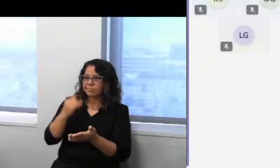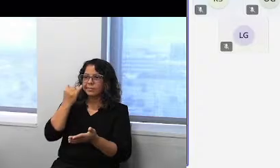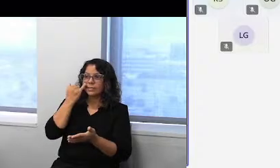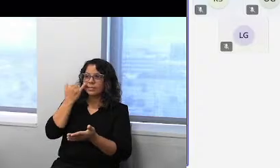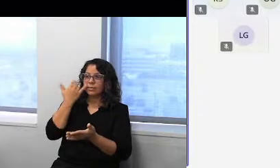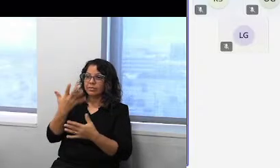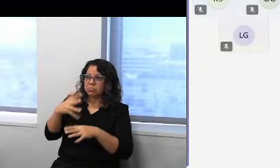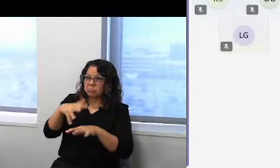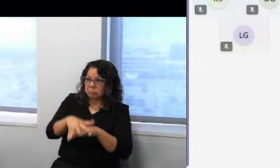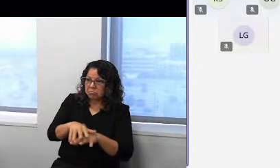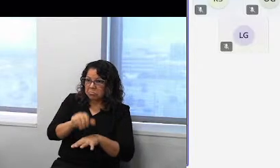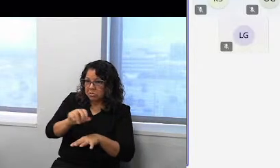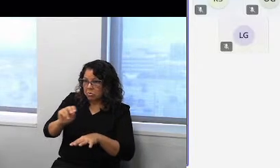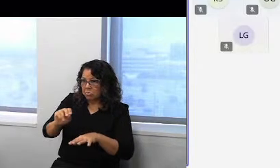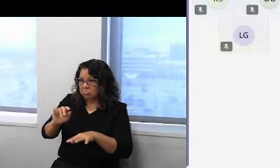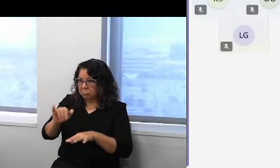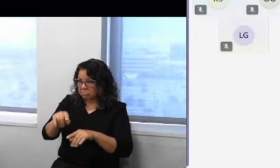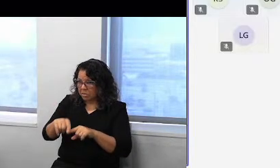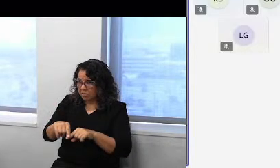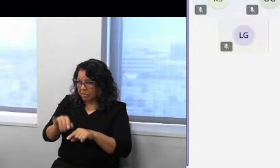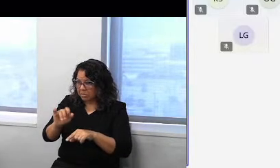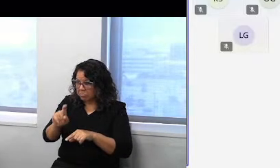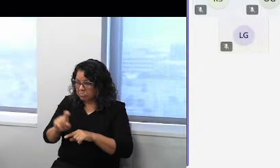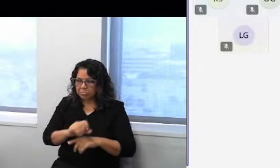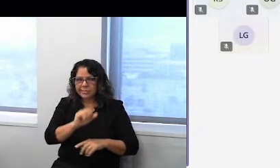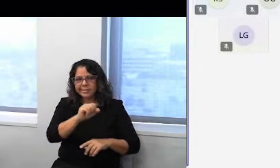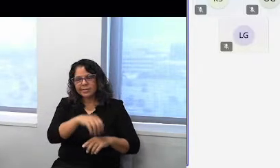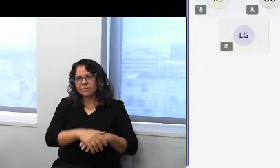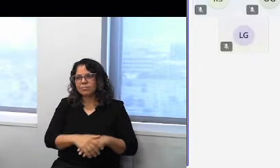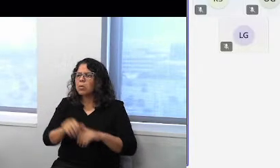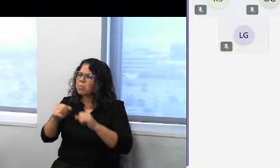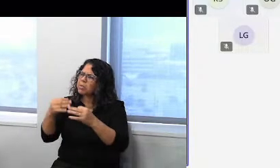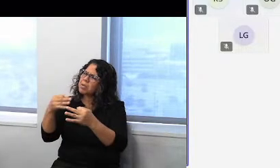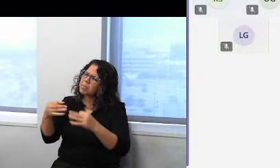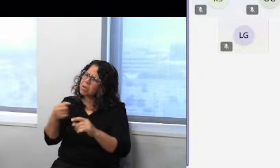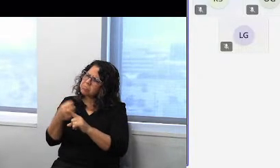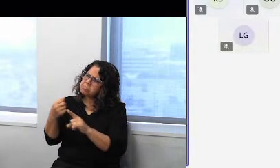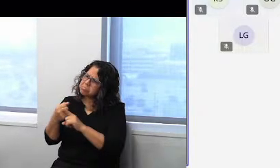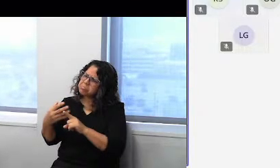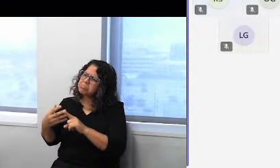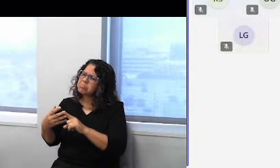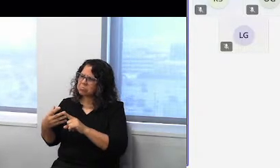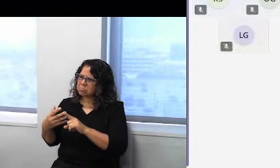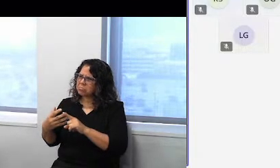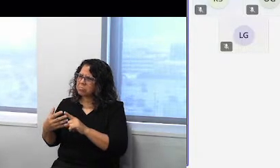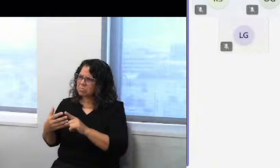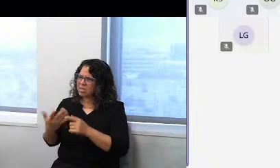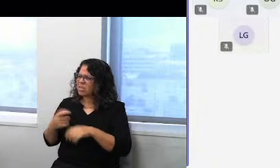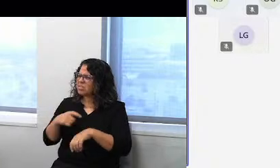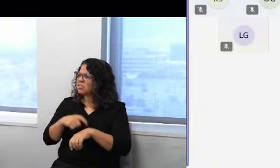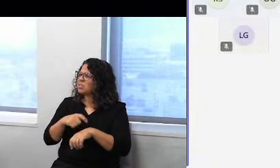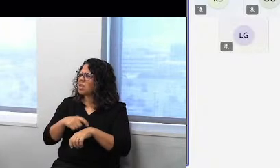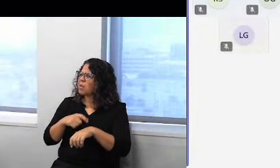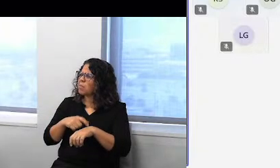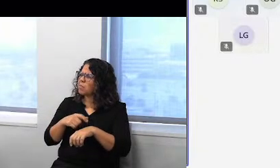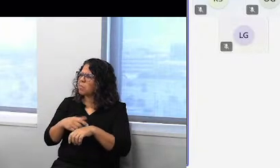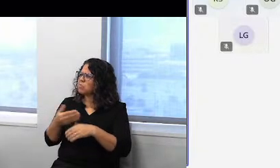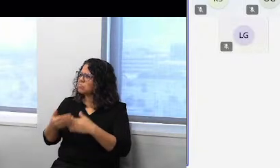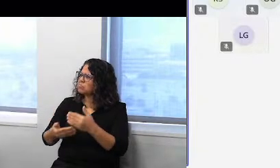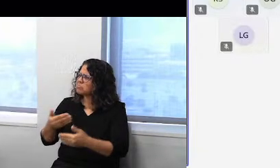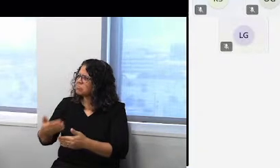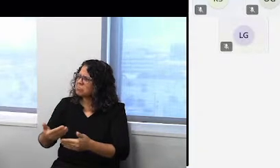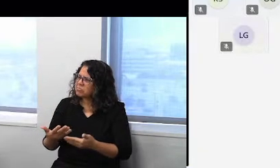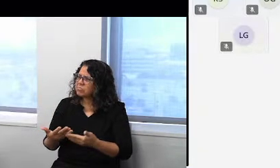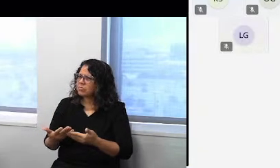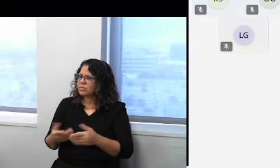Yes. Could you just give a little more detail around what is the timeline of that process? Where are you in the timeline?